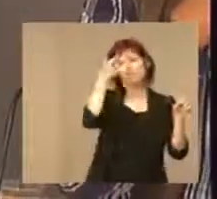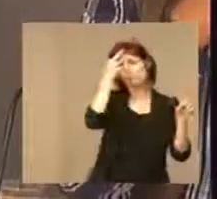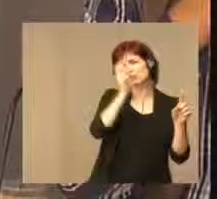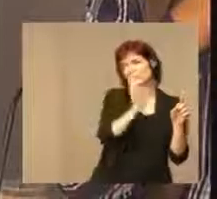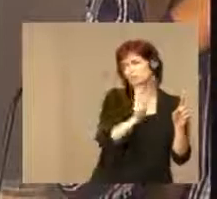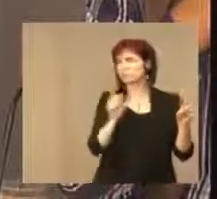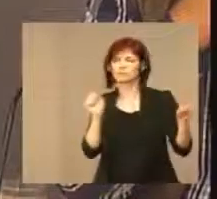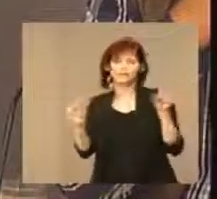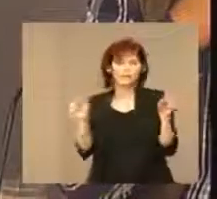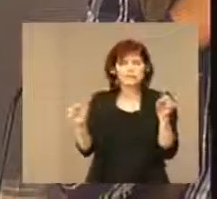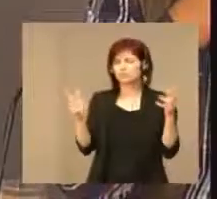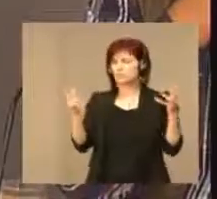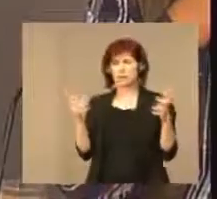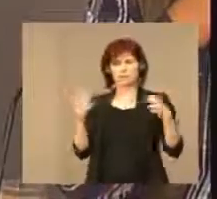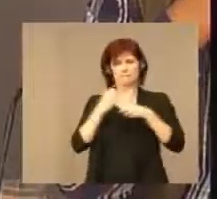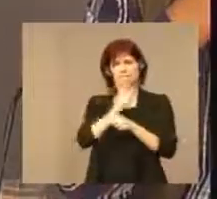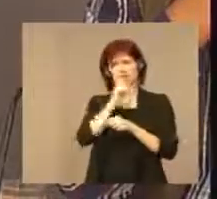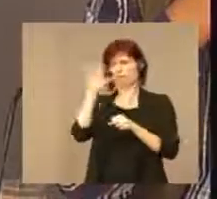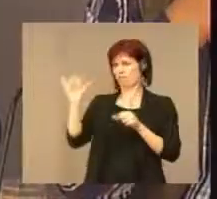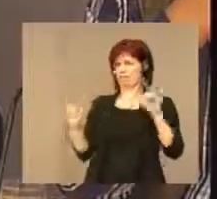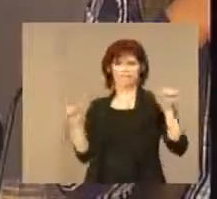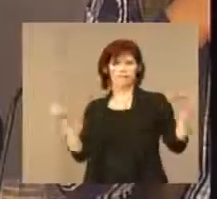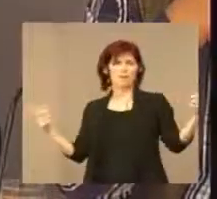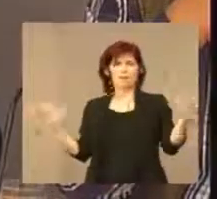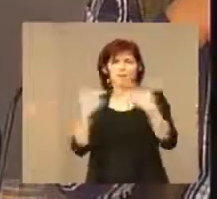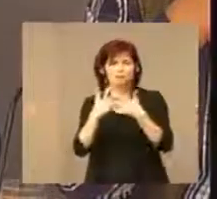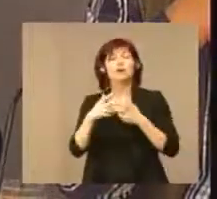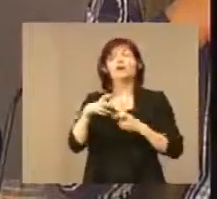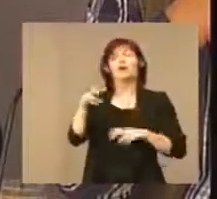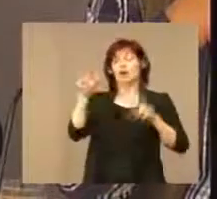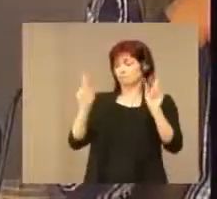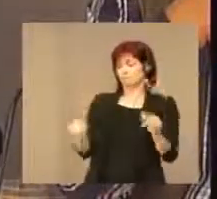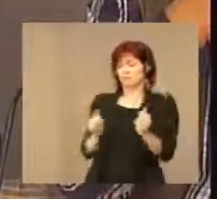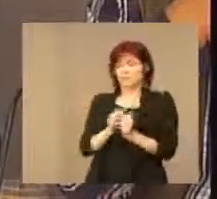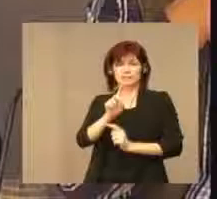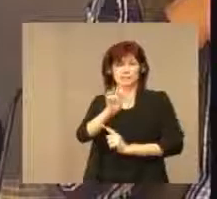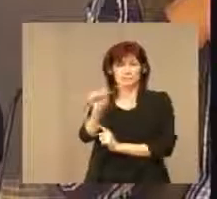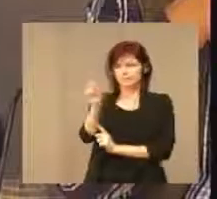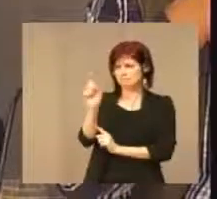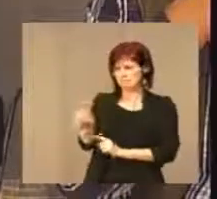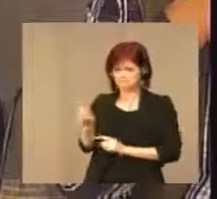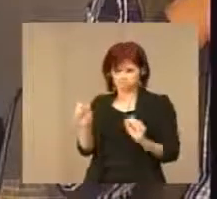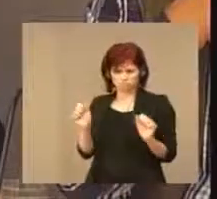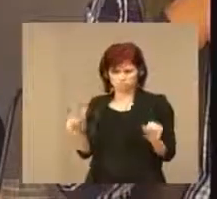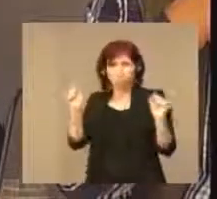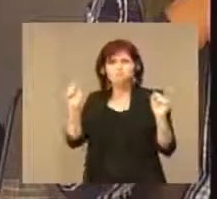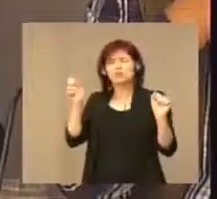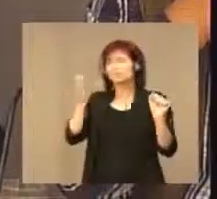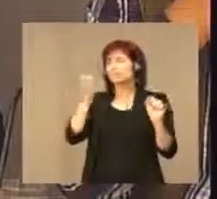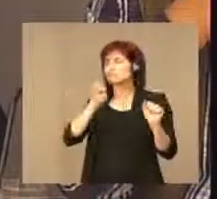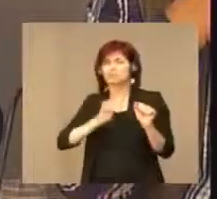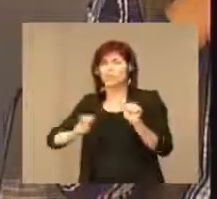So you want to make sure that a person with a disability can travel from Gatineau,